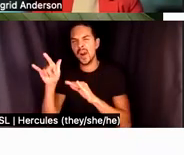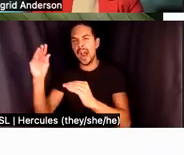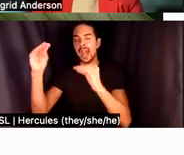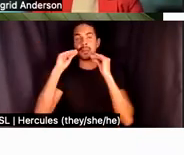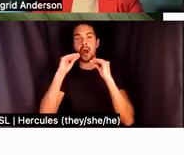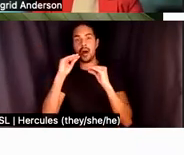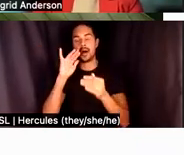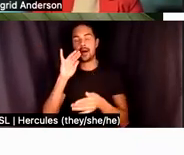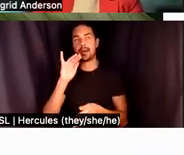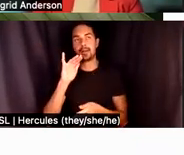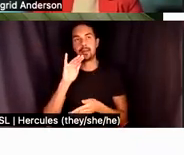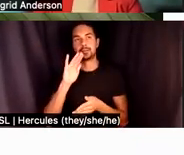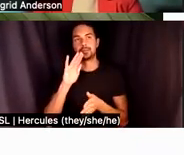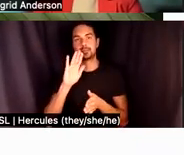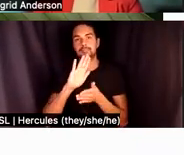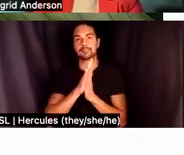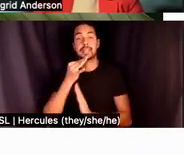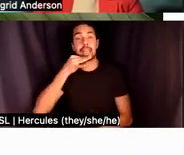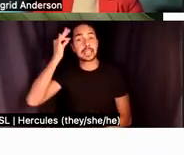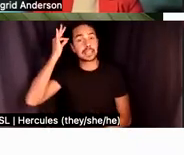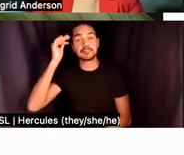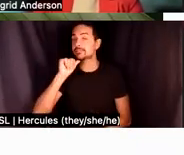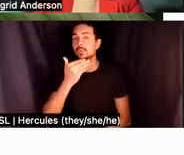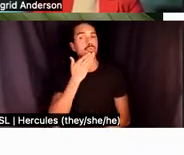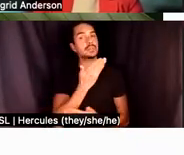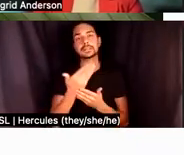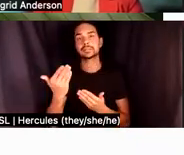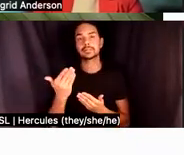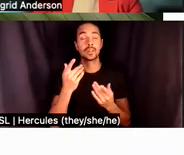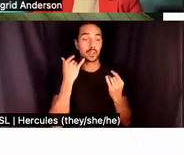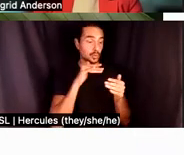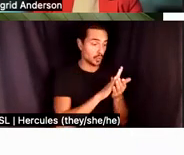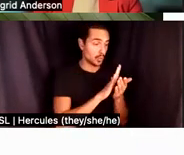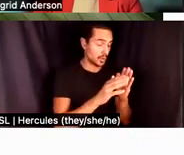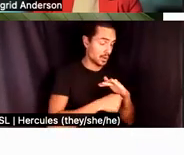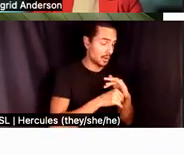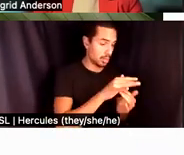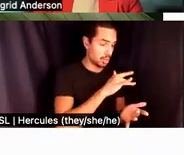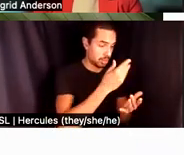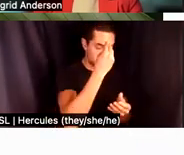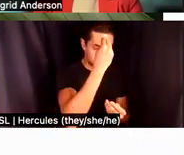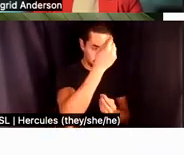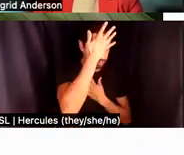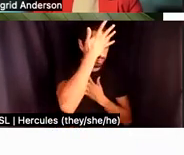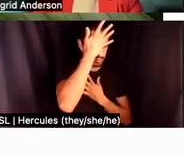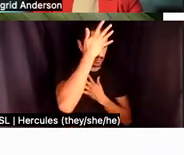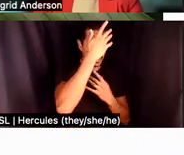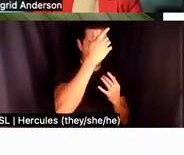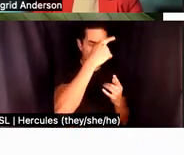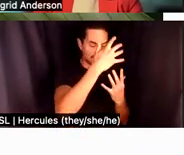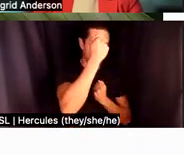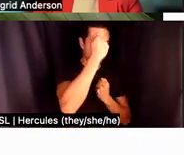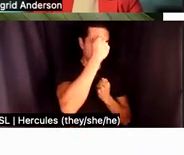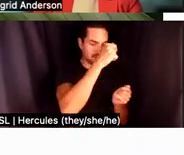being Indian is not a good thing. And so you're returning home to these communities with that disruption. And so I